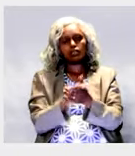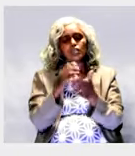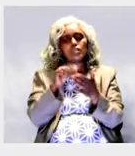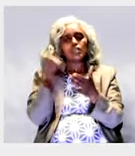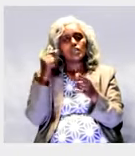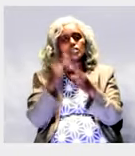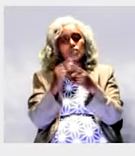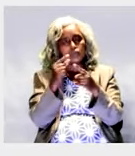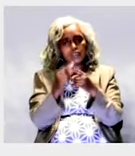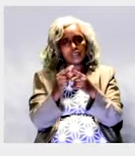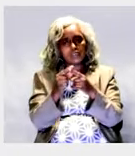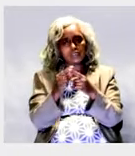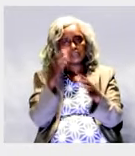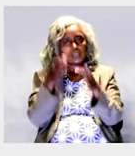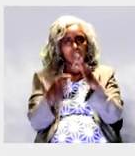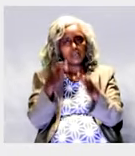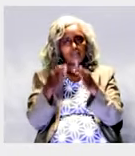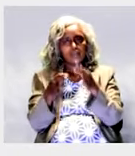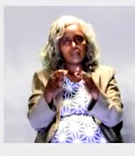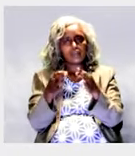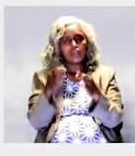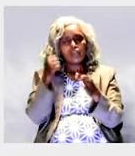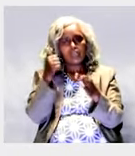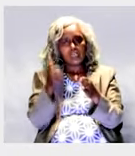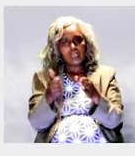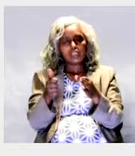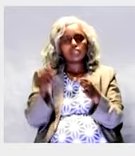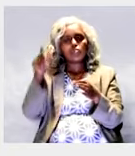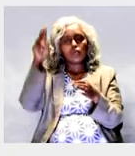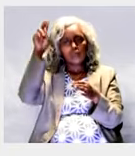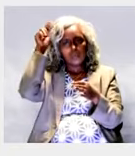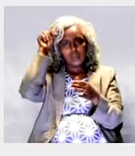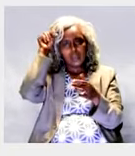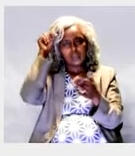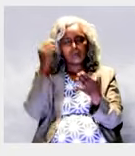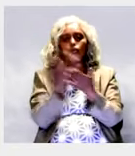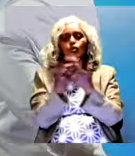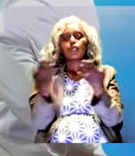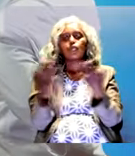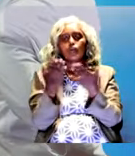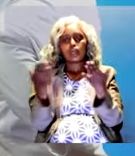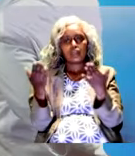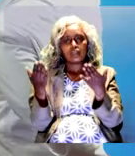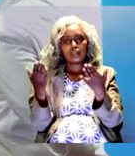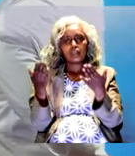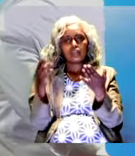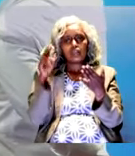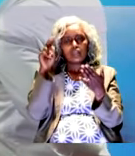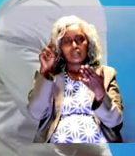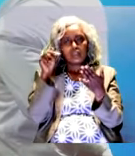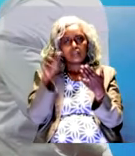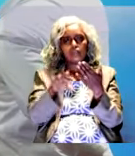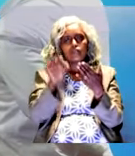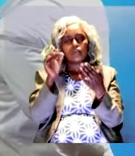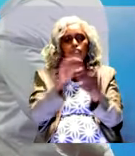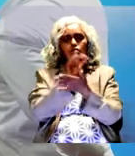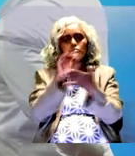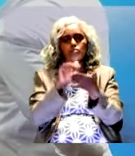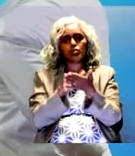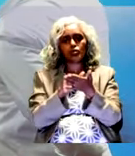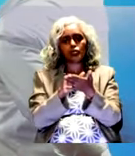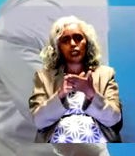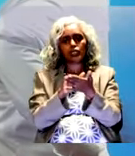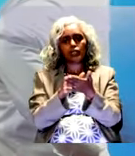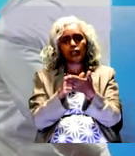other words, if a the power of n, where a found between